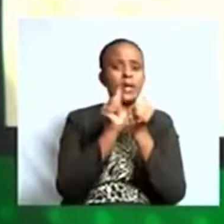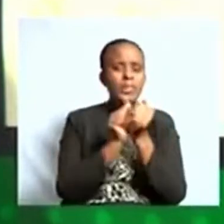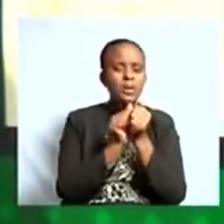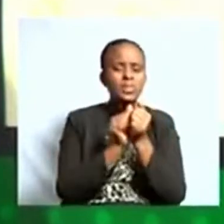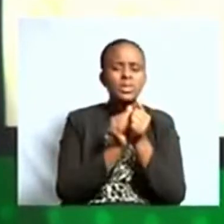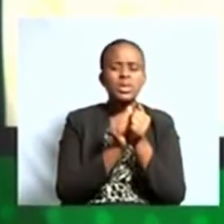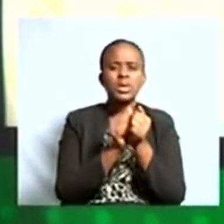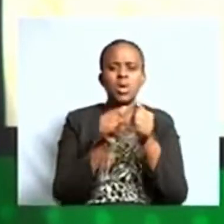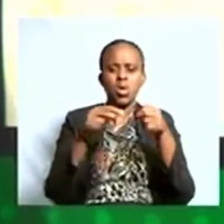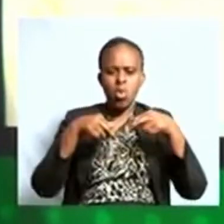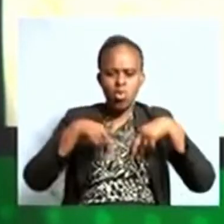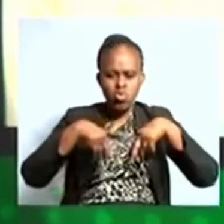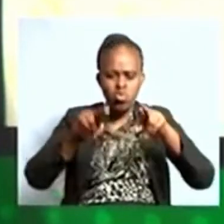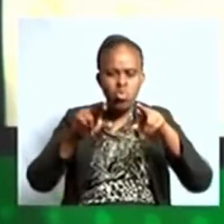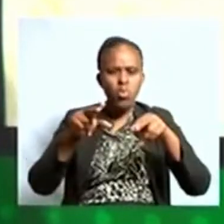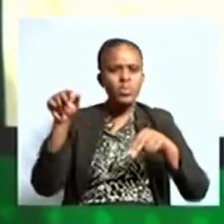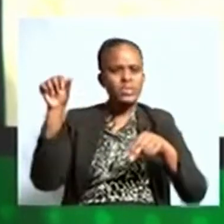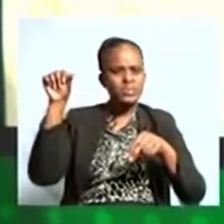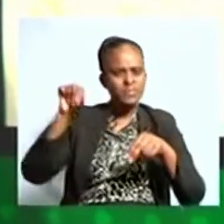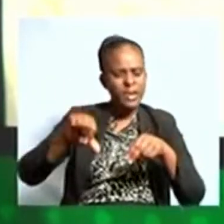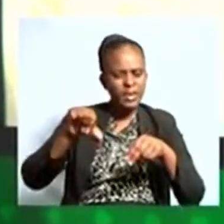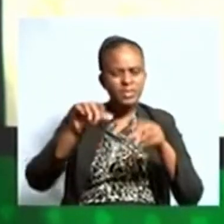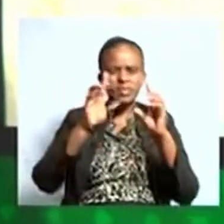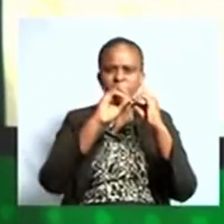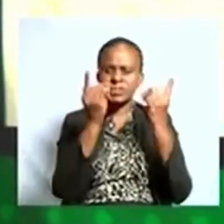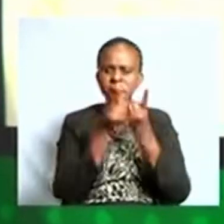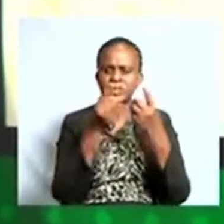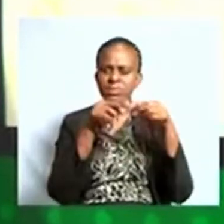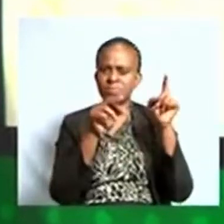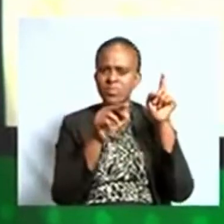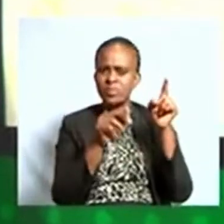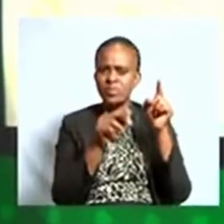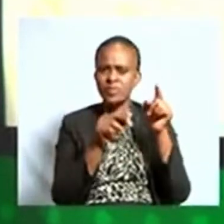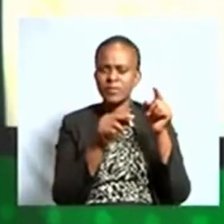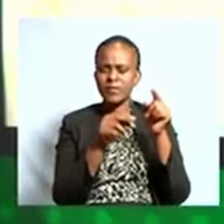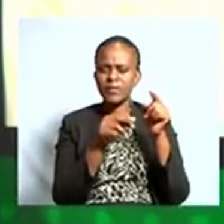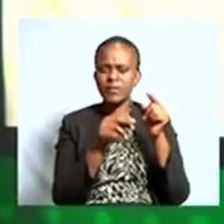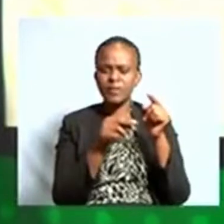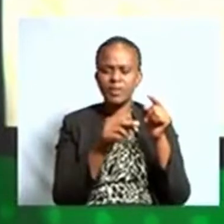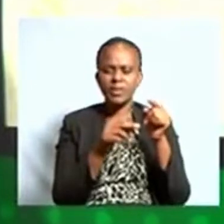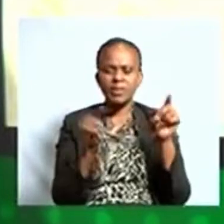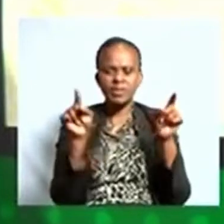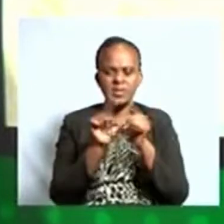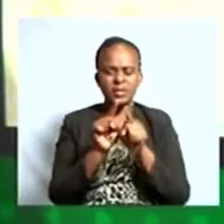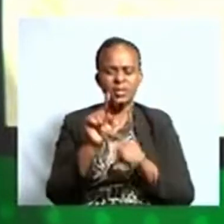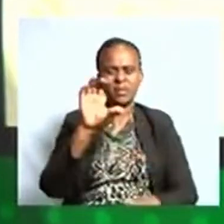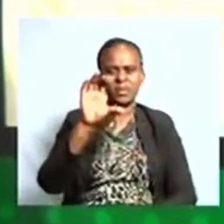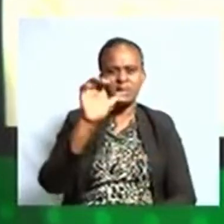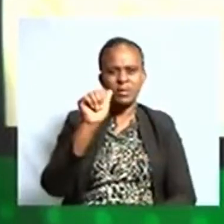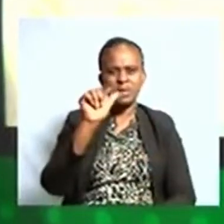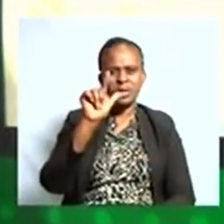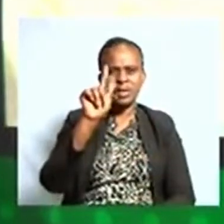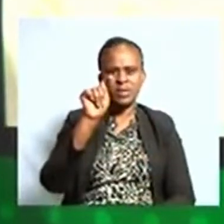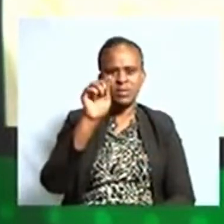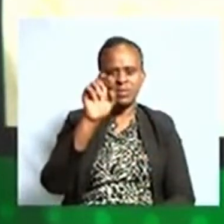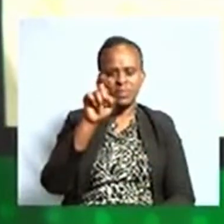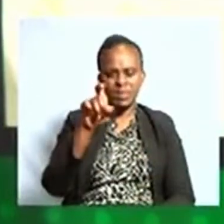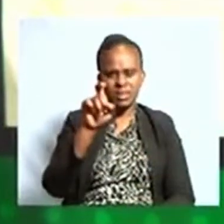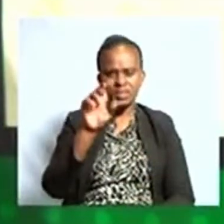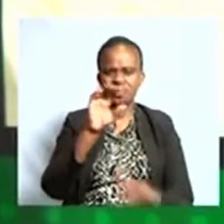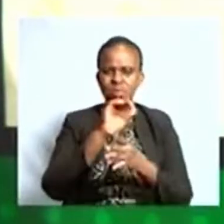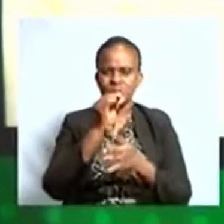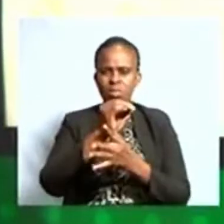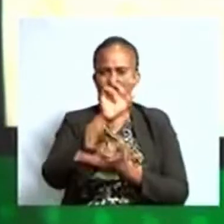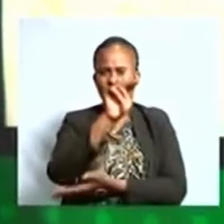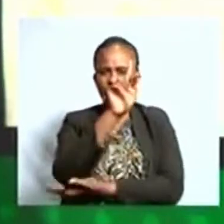on the district road. So the district road is popularly known as Cautex Road or Karimba Farms